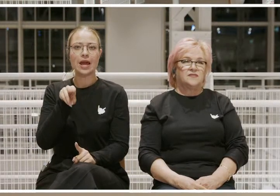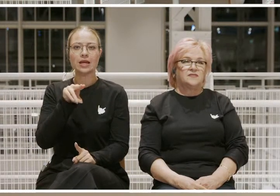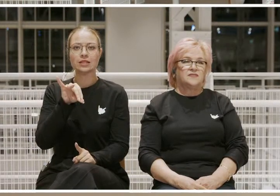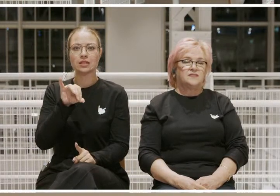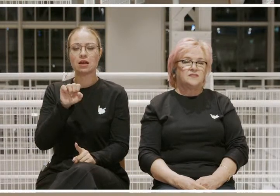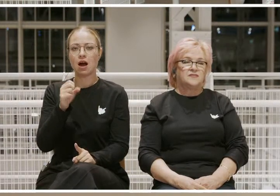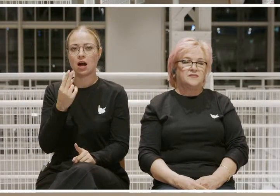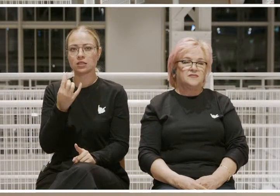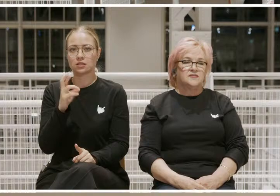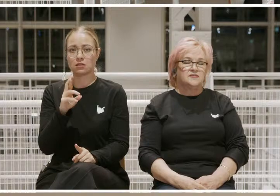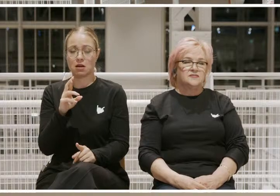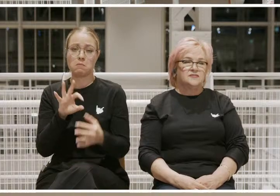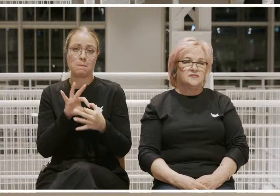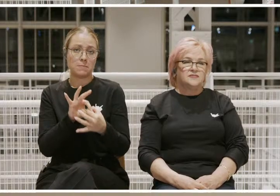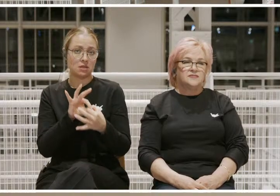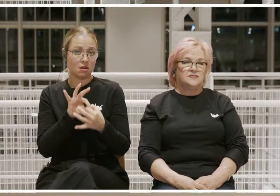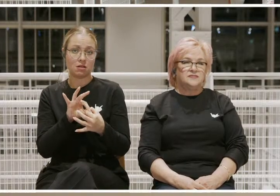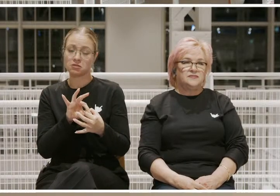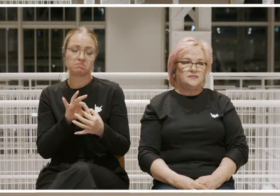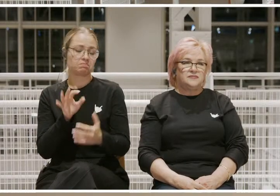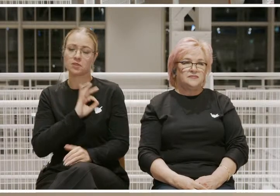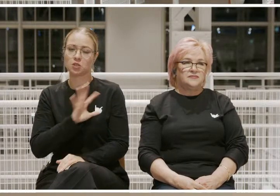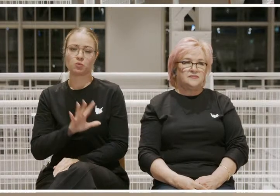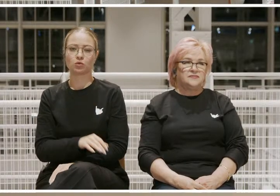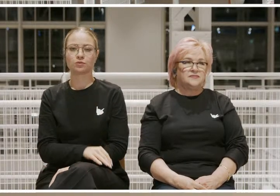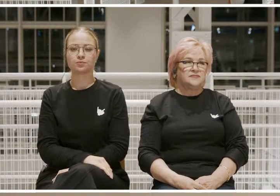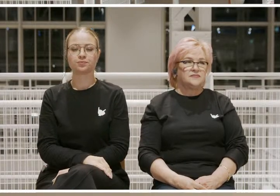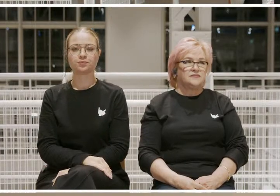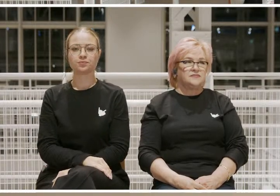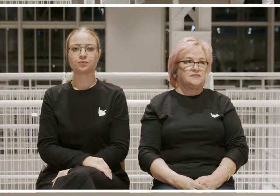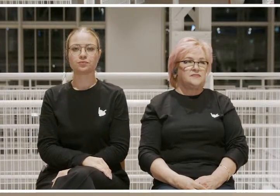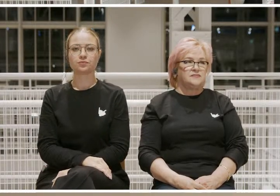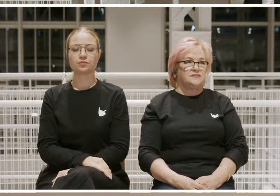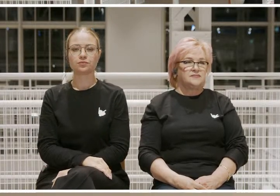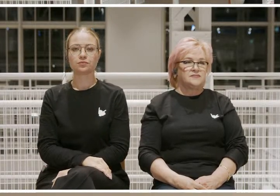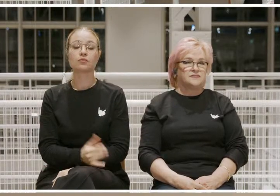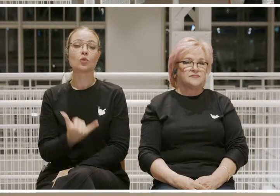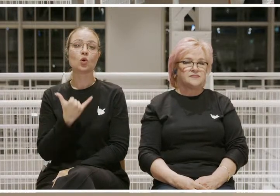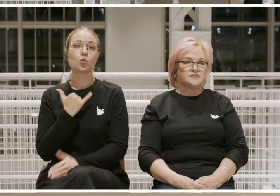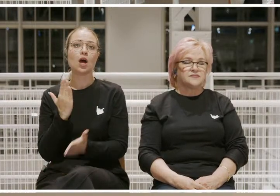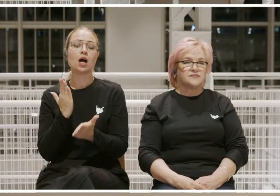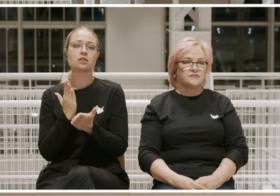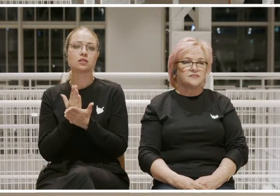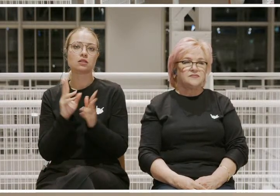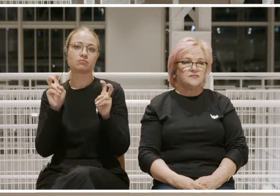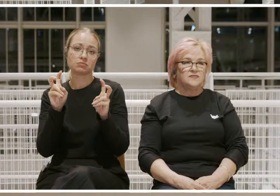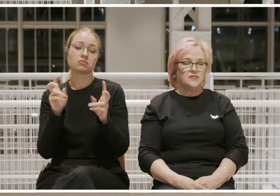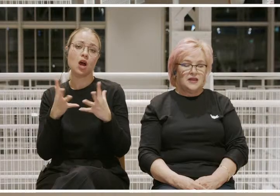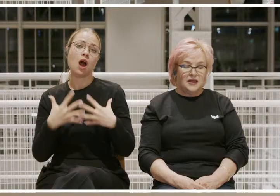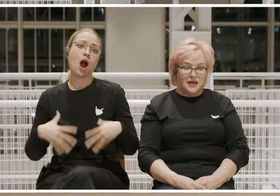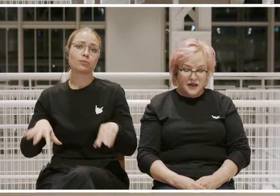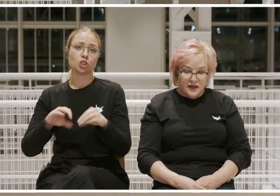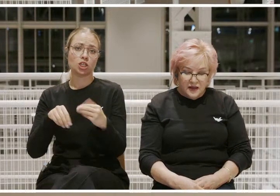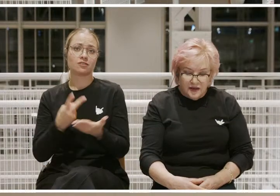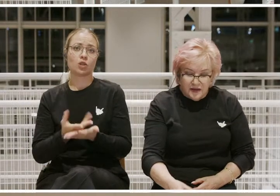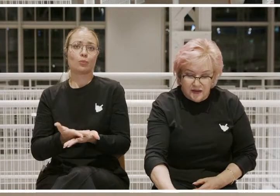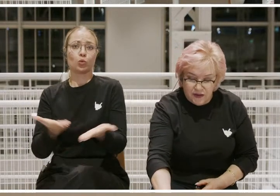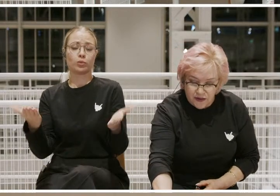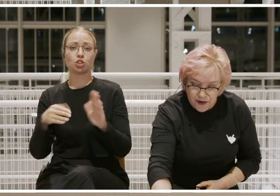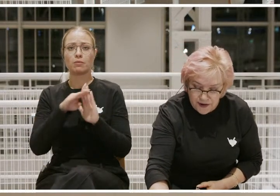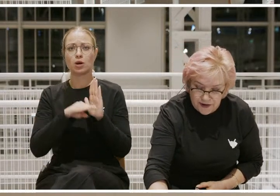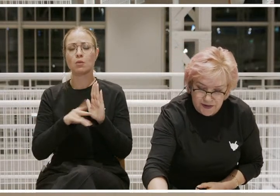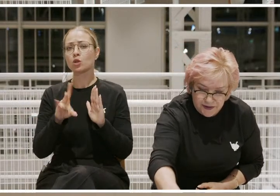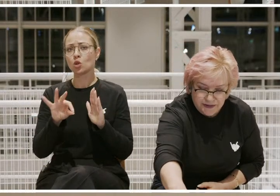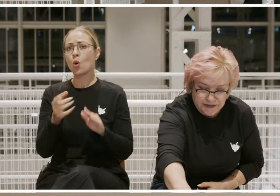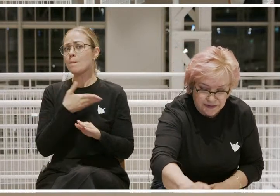but for example, I mean, we have a public program, but we don't call it as a mediation program.